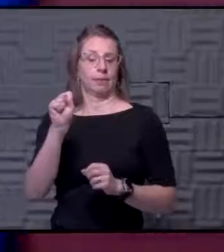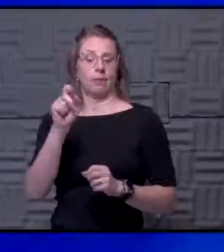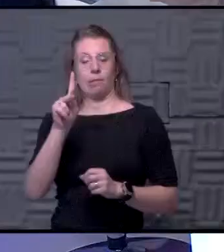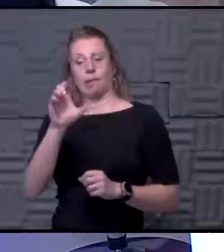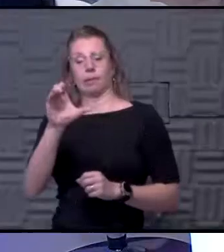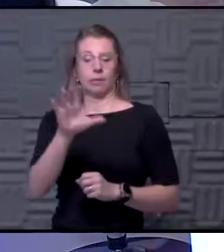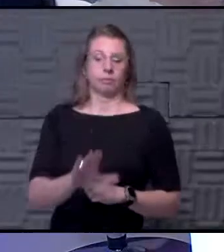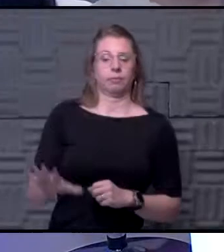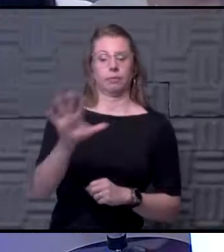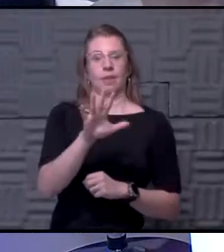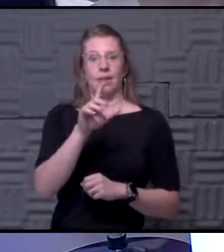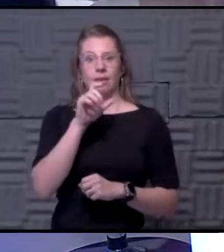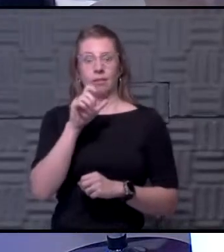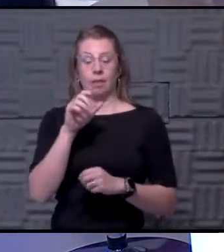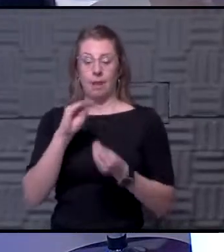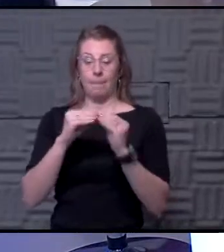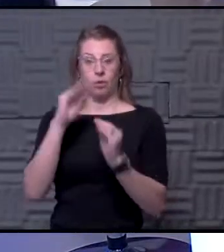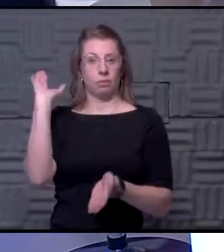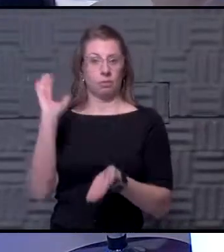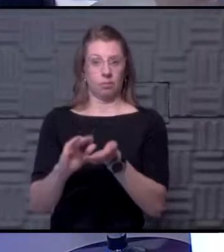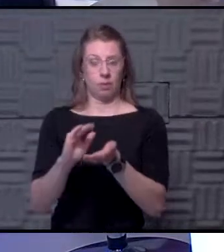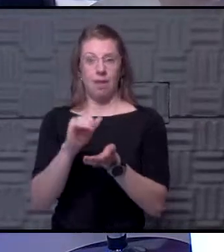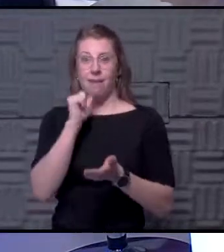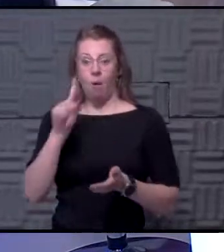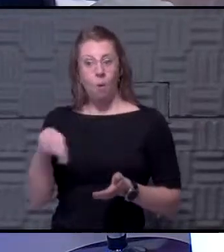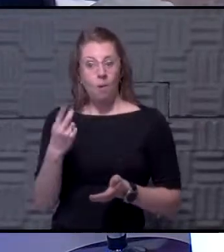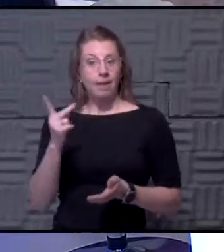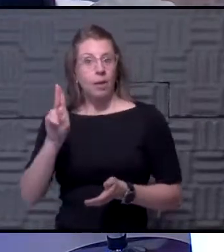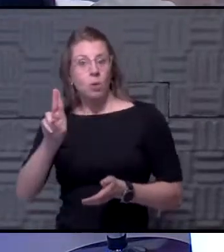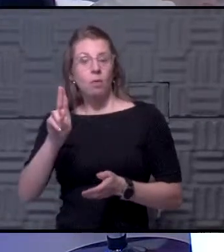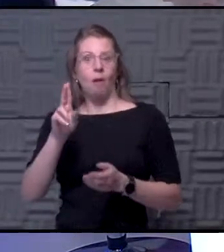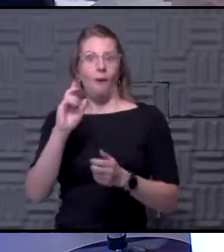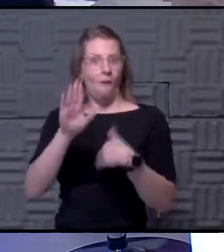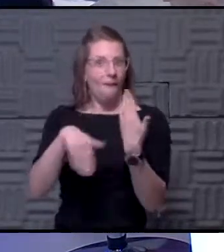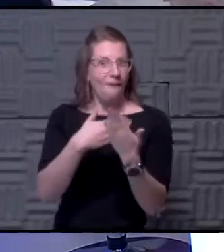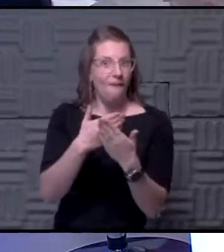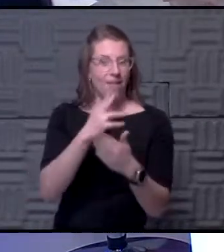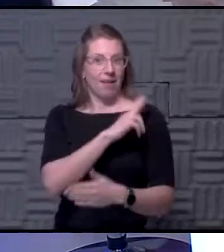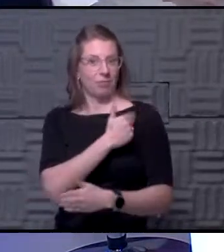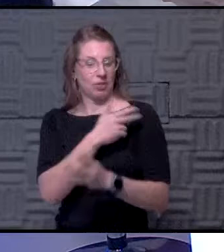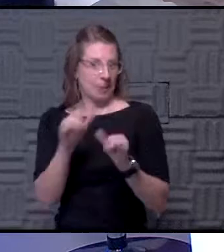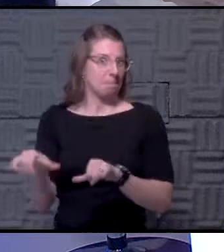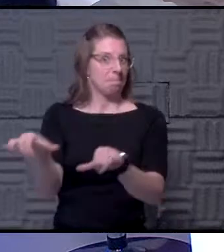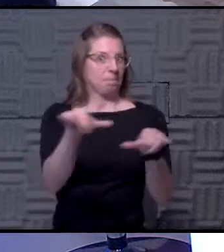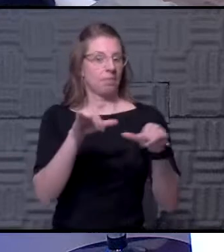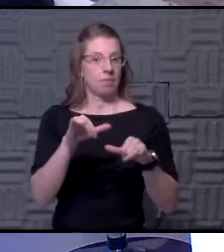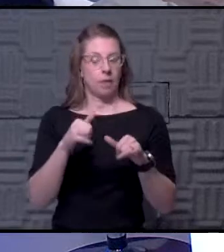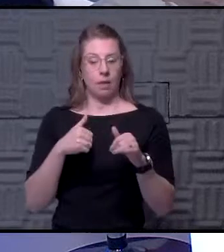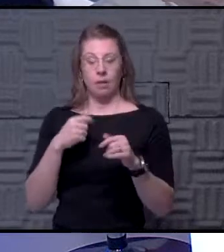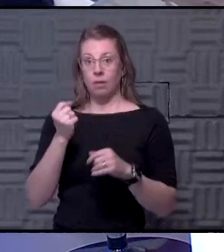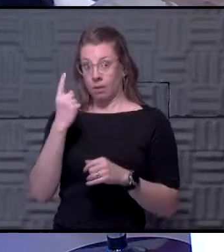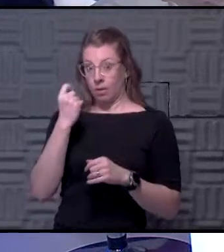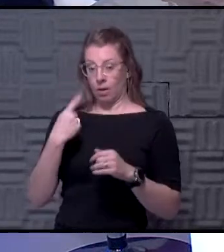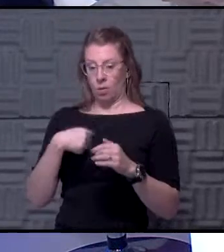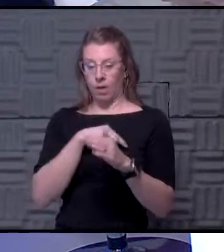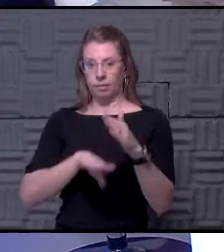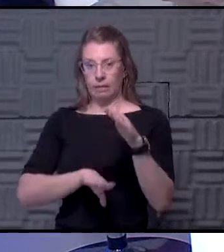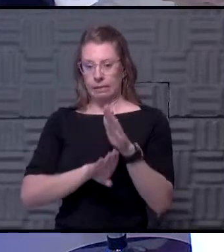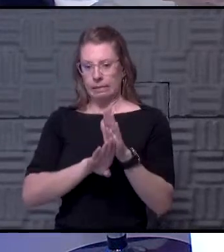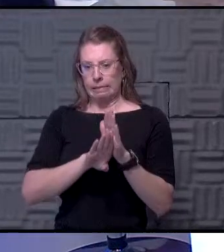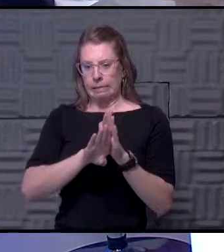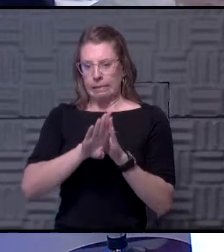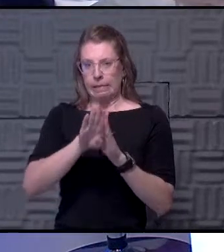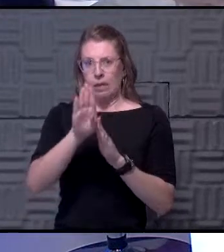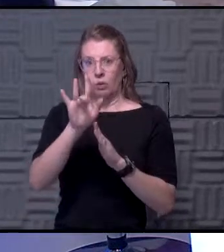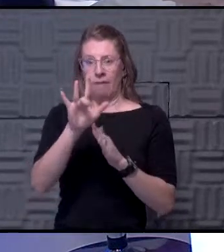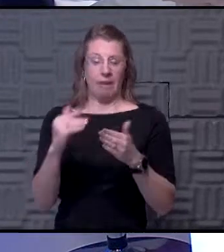KU thing. This is an everywhere thing, which we really like. And one of the comments to make, we peaked at a high of about